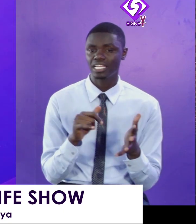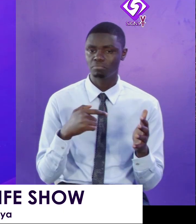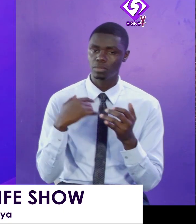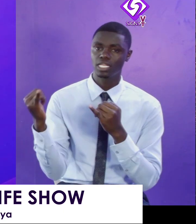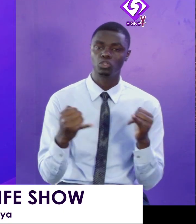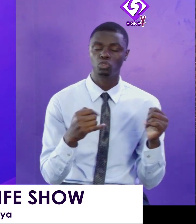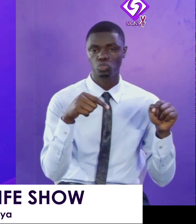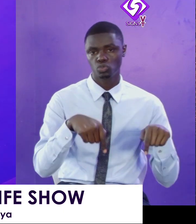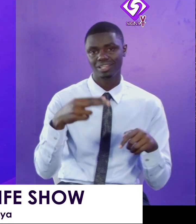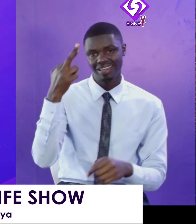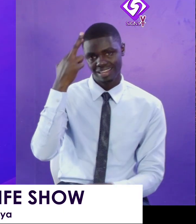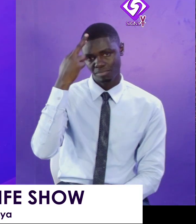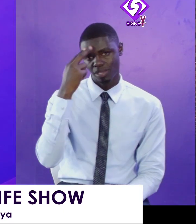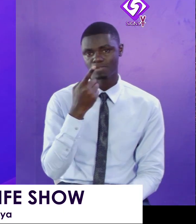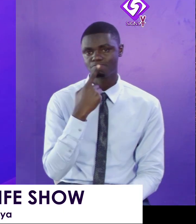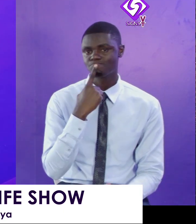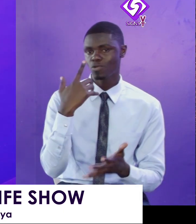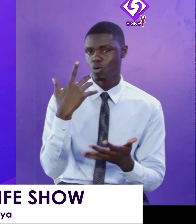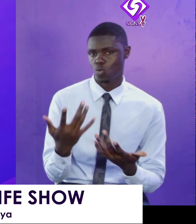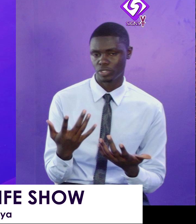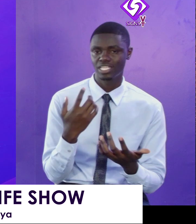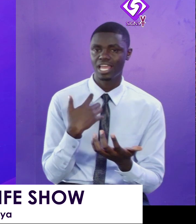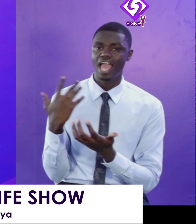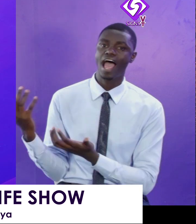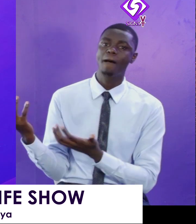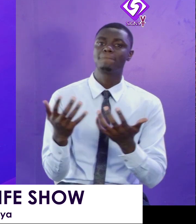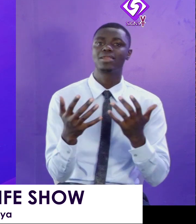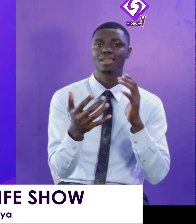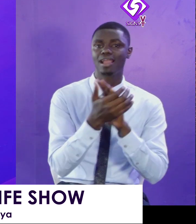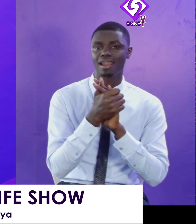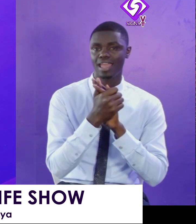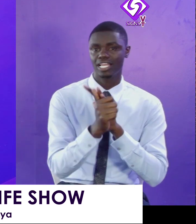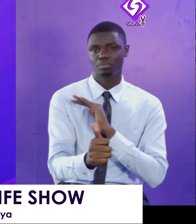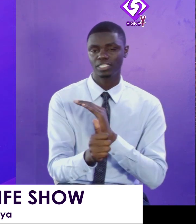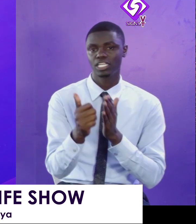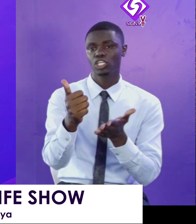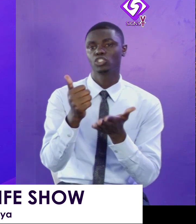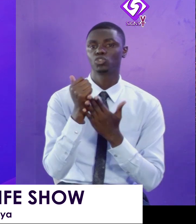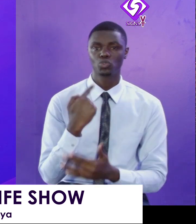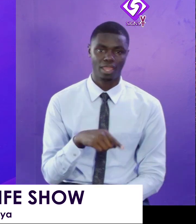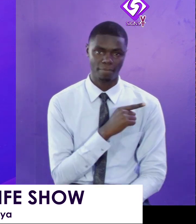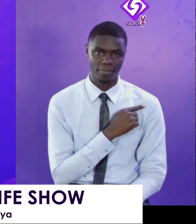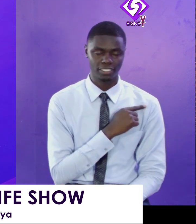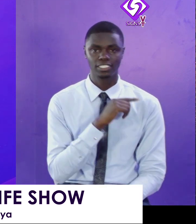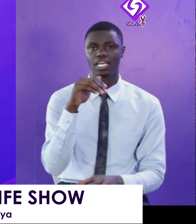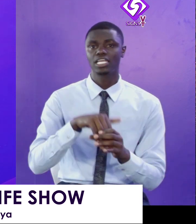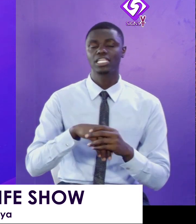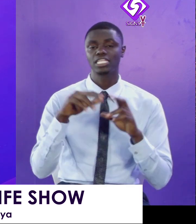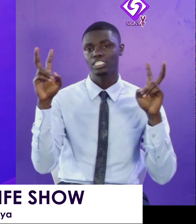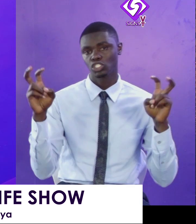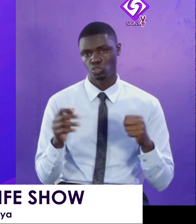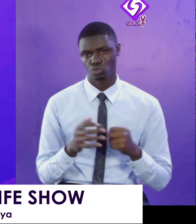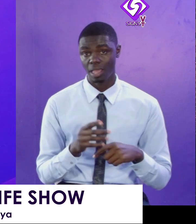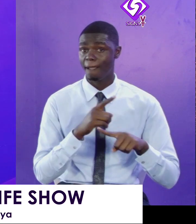introducing today. Remember, I said I'm bringing an expert to help us, in these matters.